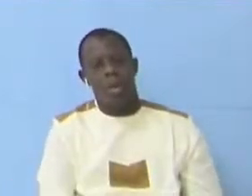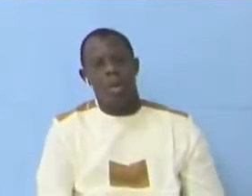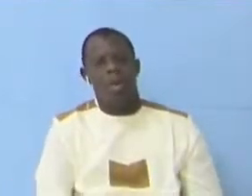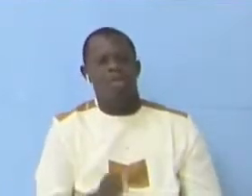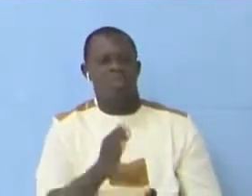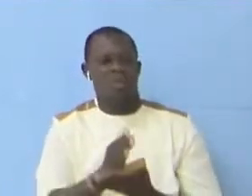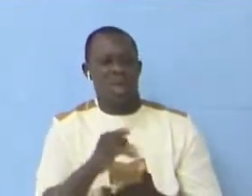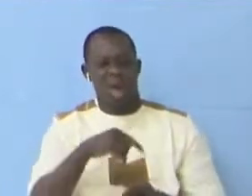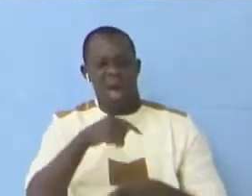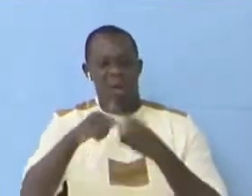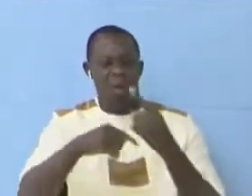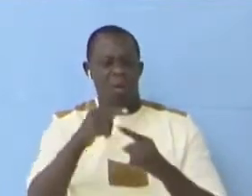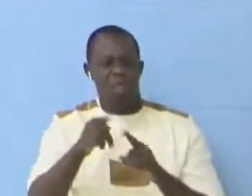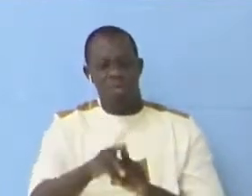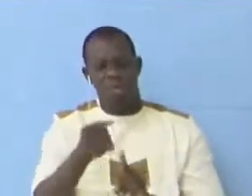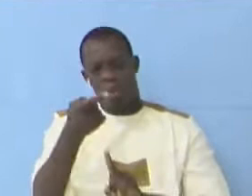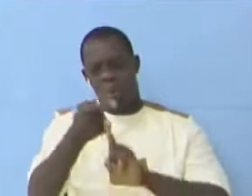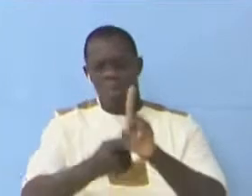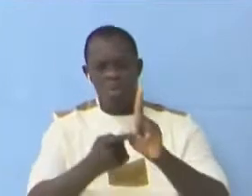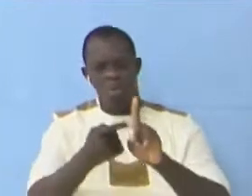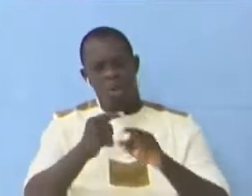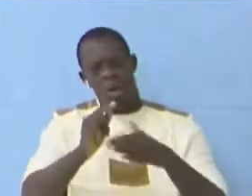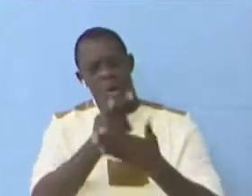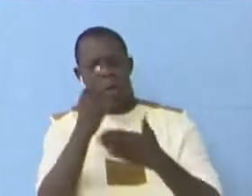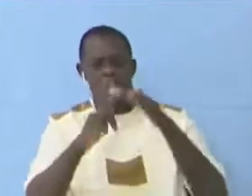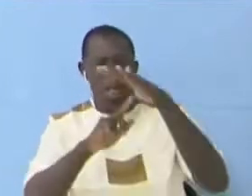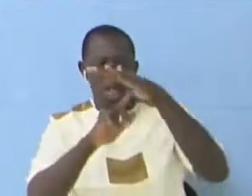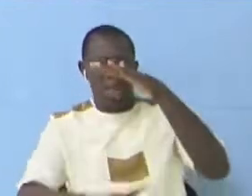Exactly about a month, no, less than a month. I was